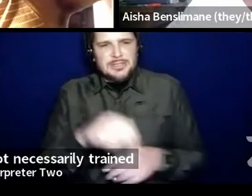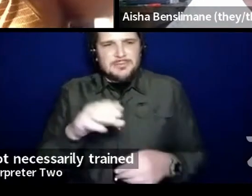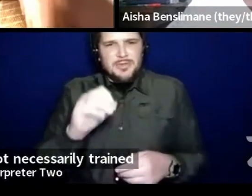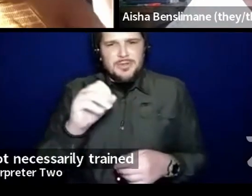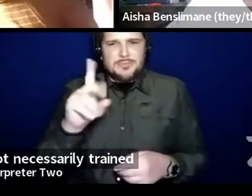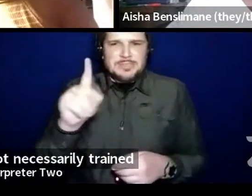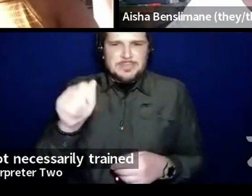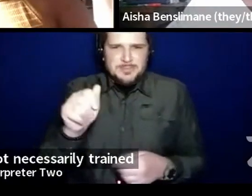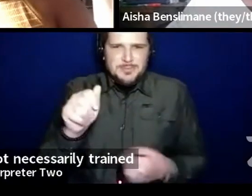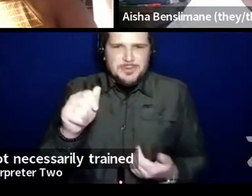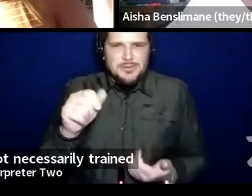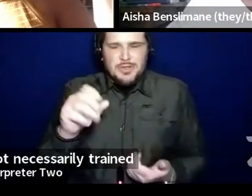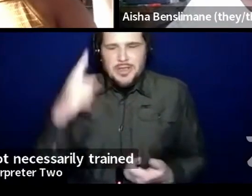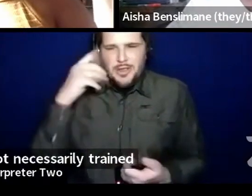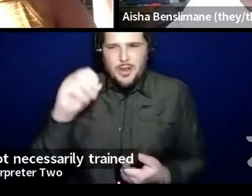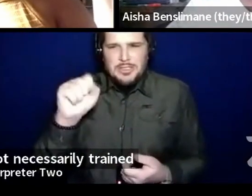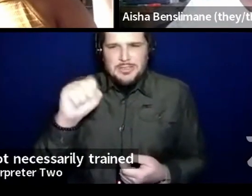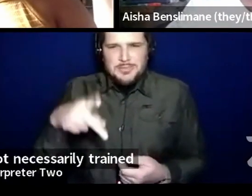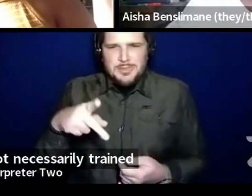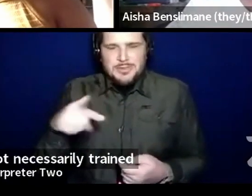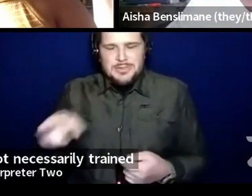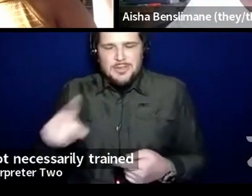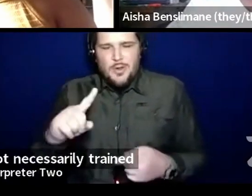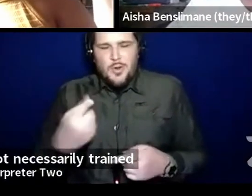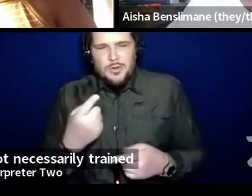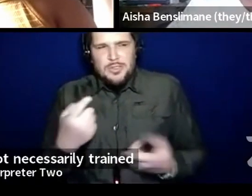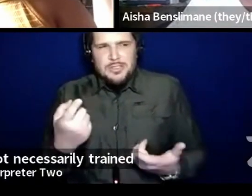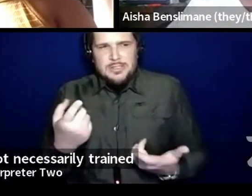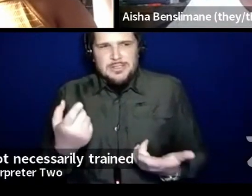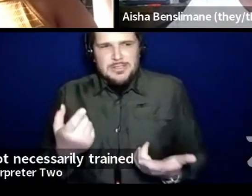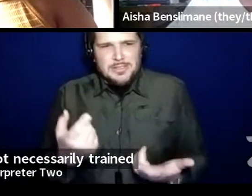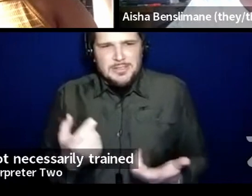support, which only exists because of